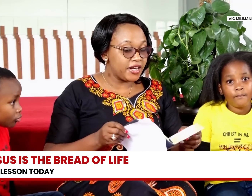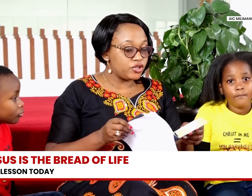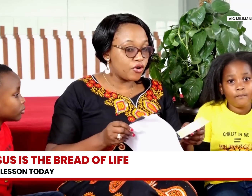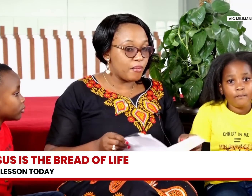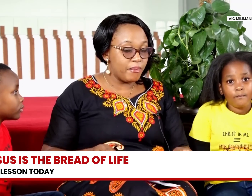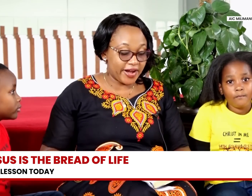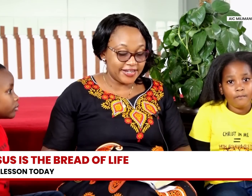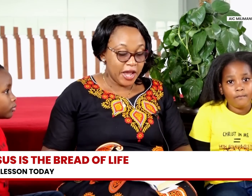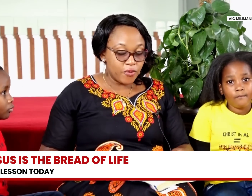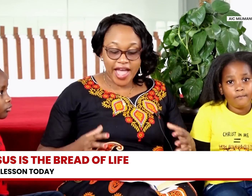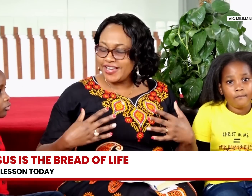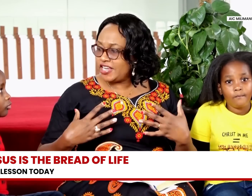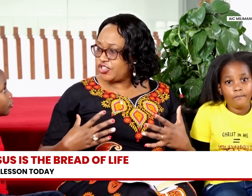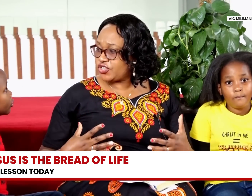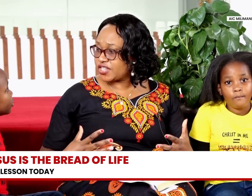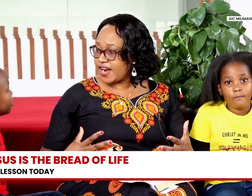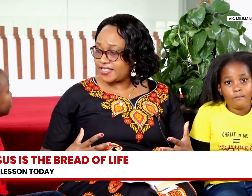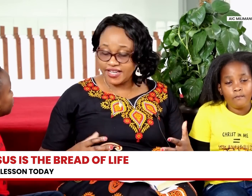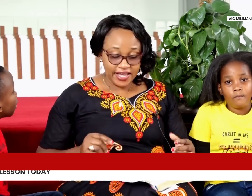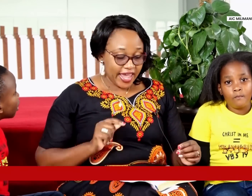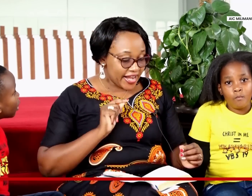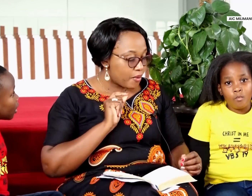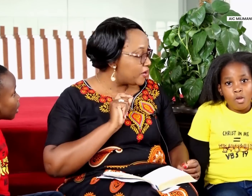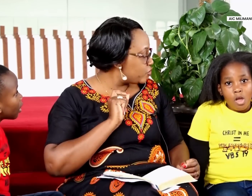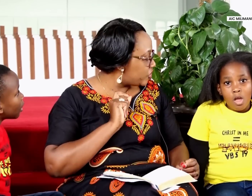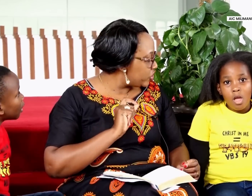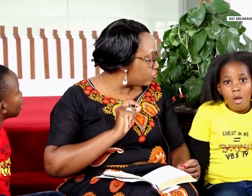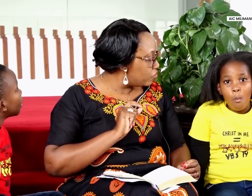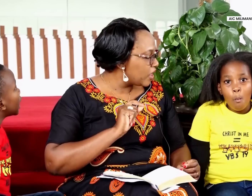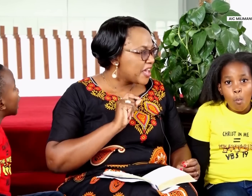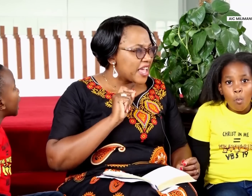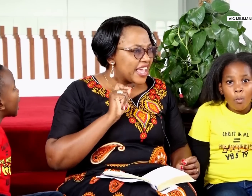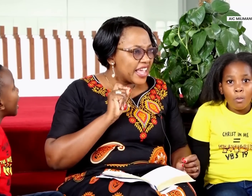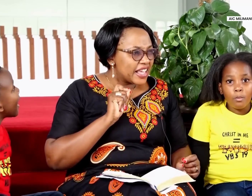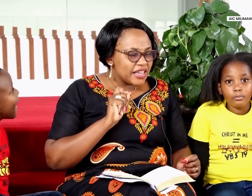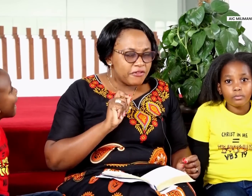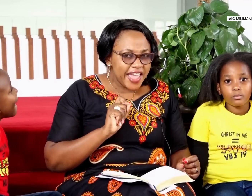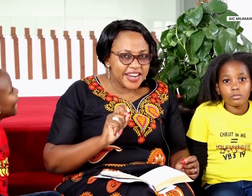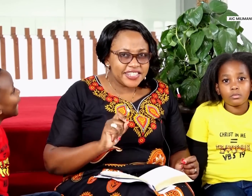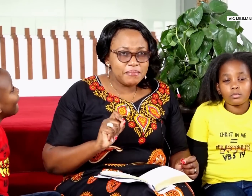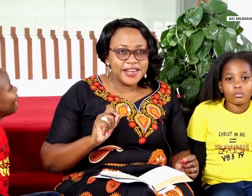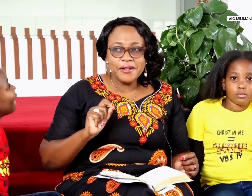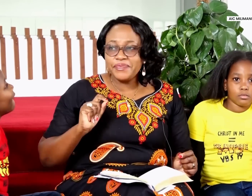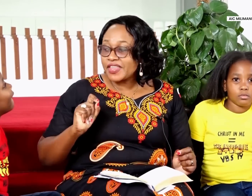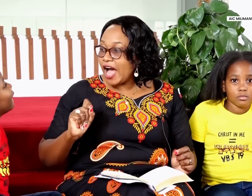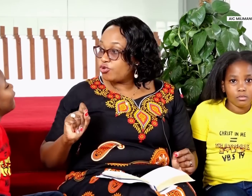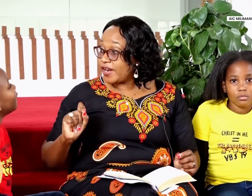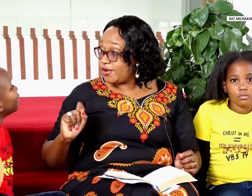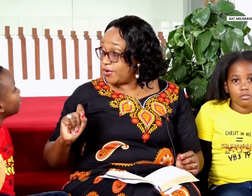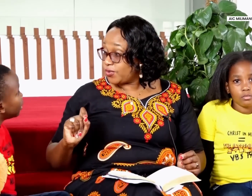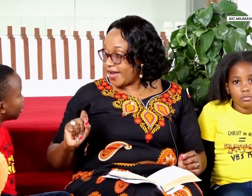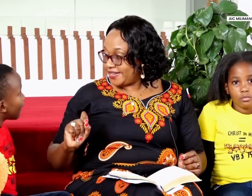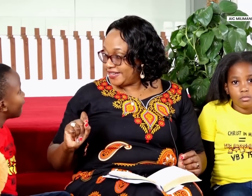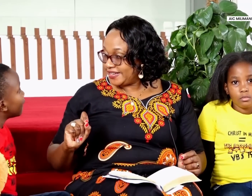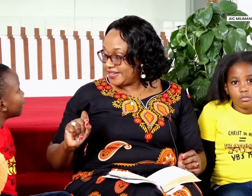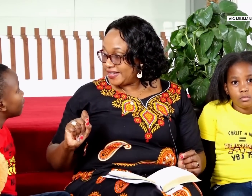the spiritual bread. We are eating Jesus Christ. And I want to teach you very simply how to read